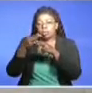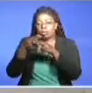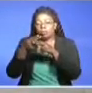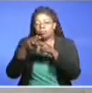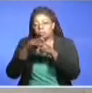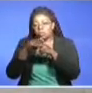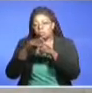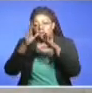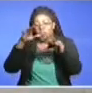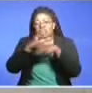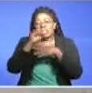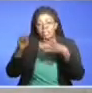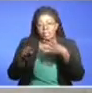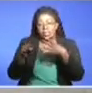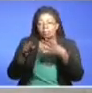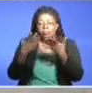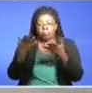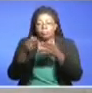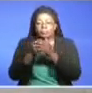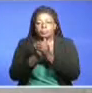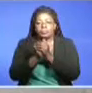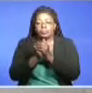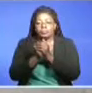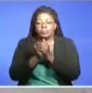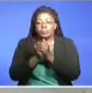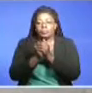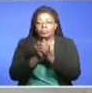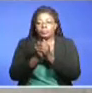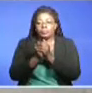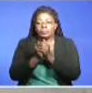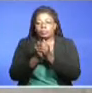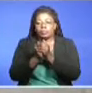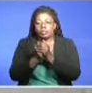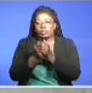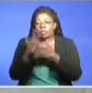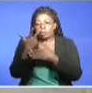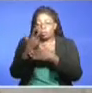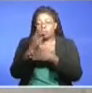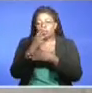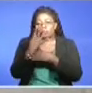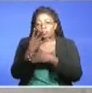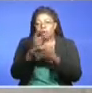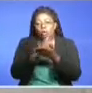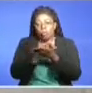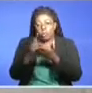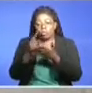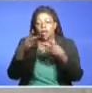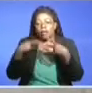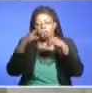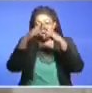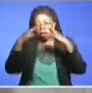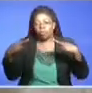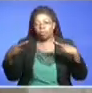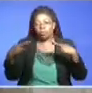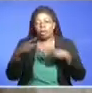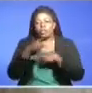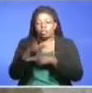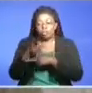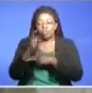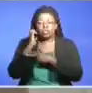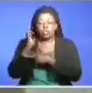and off heavy torrential rains. So 3 to 4 weeks, are we going to have a roof on, and Ms. Mark will be able to